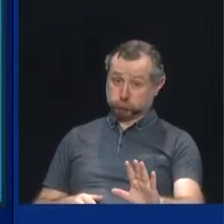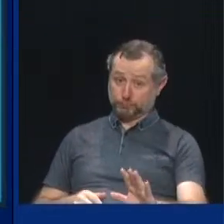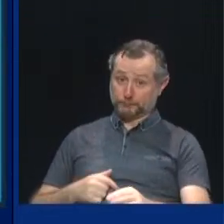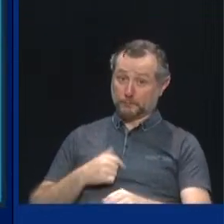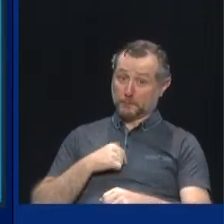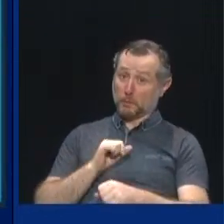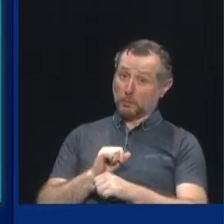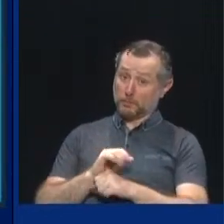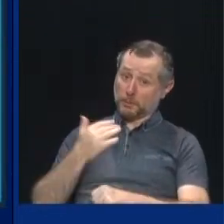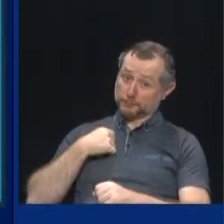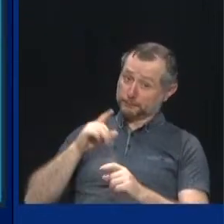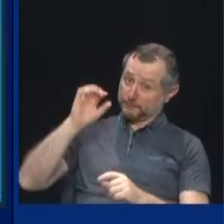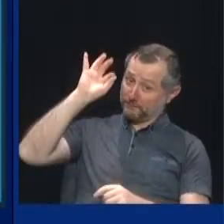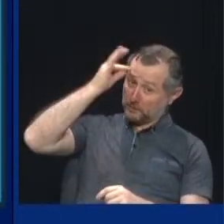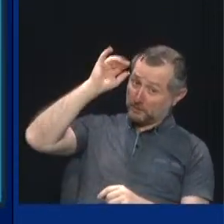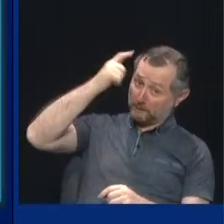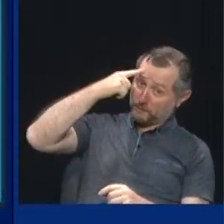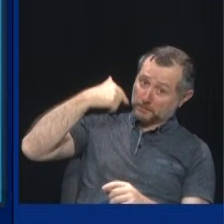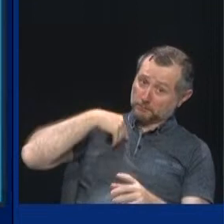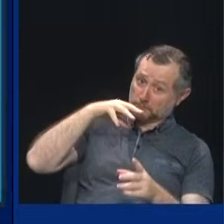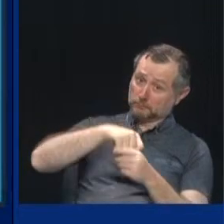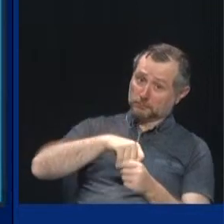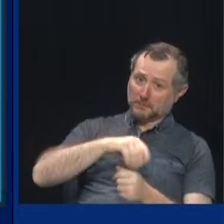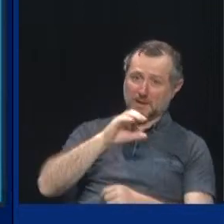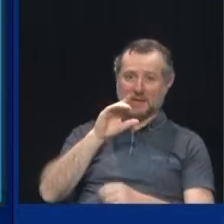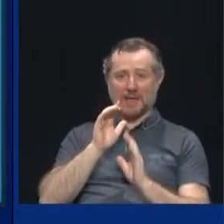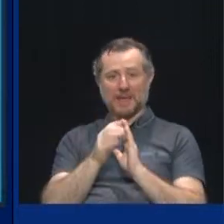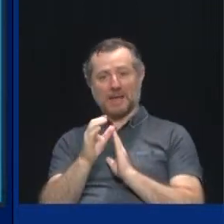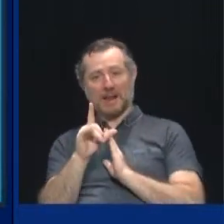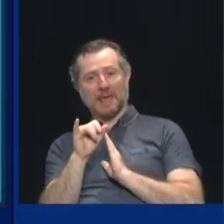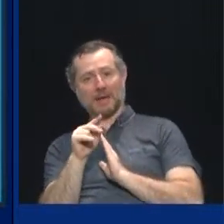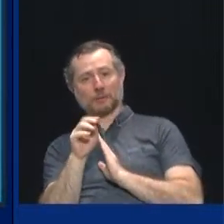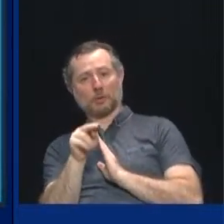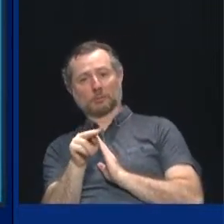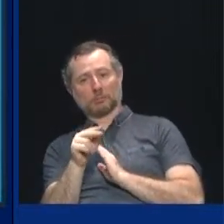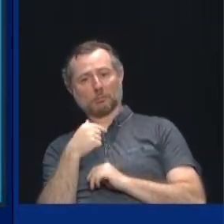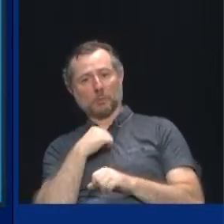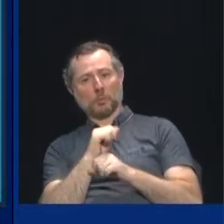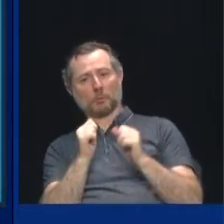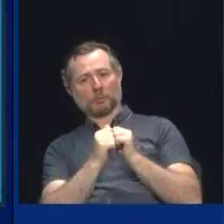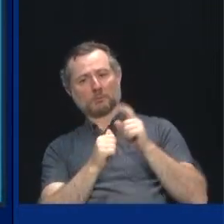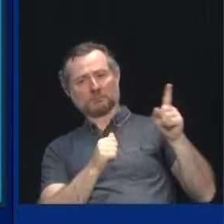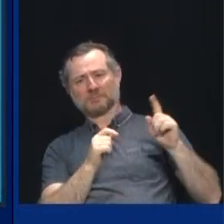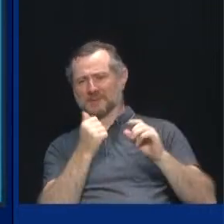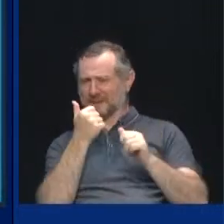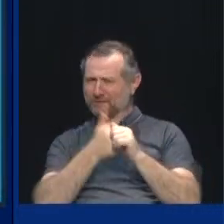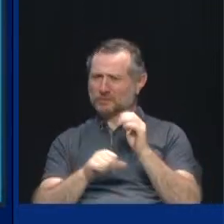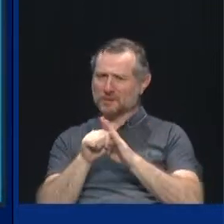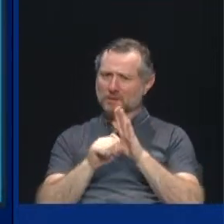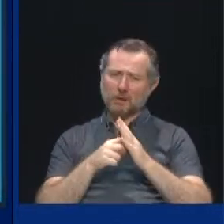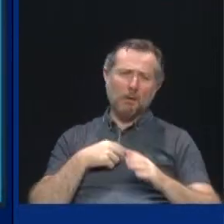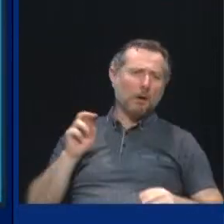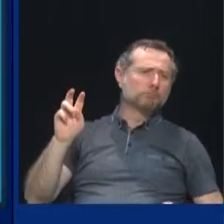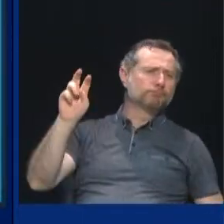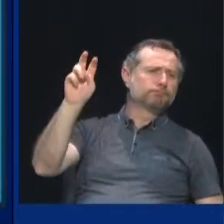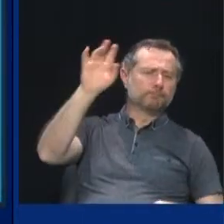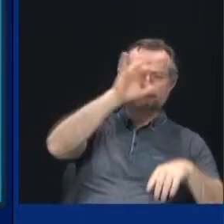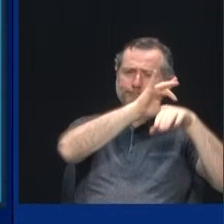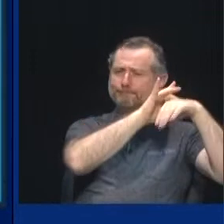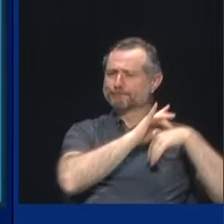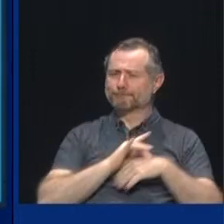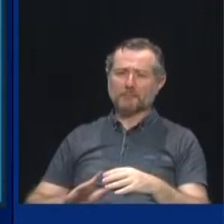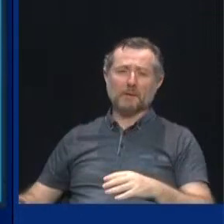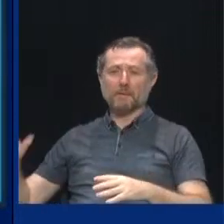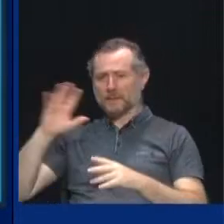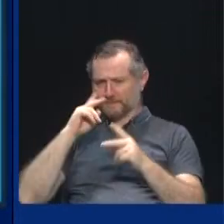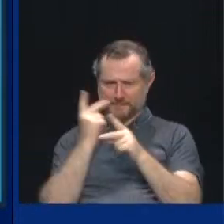Clinton administration, I worked in every state in the United States. Somehow they would figure out they'd figure out that I was from New